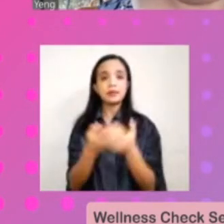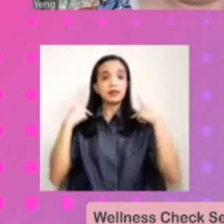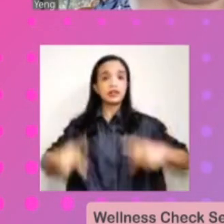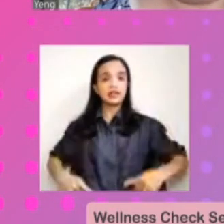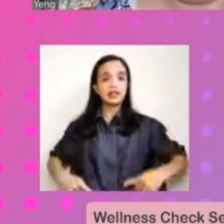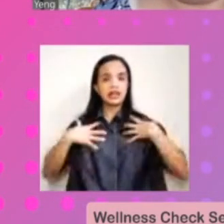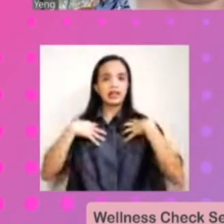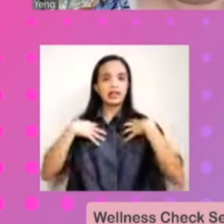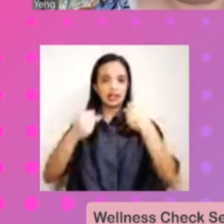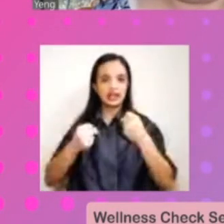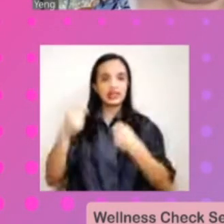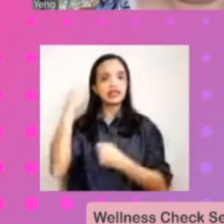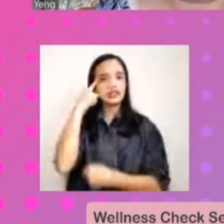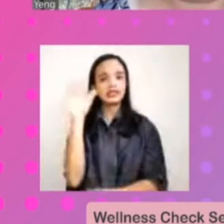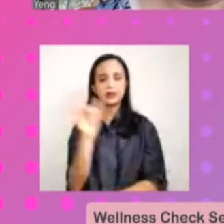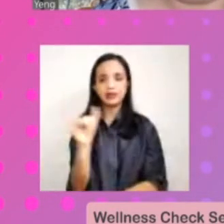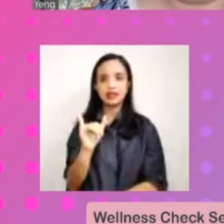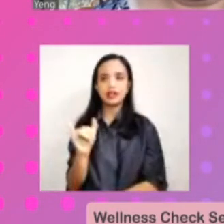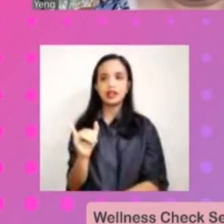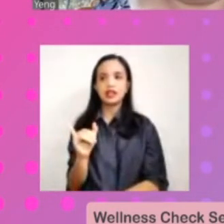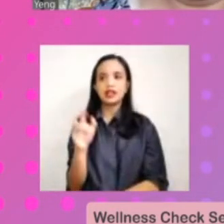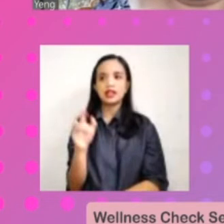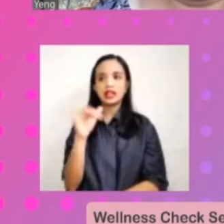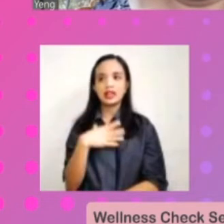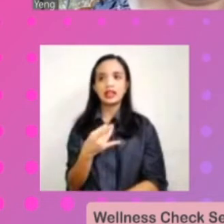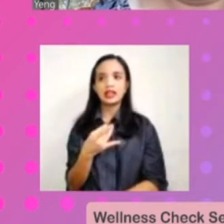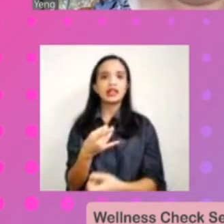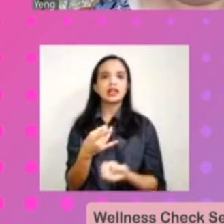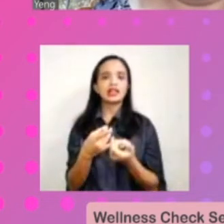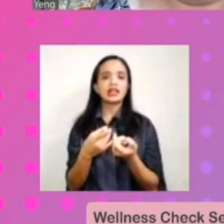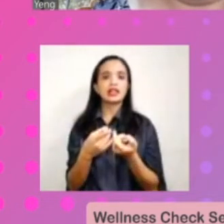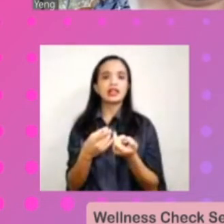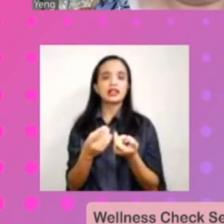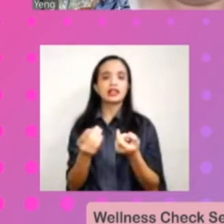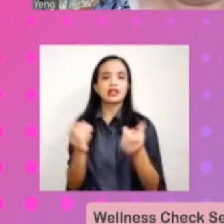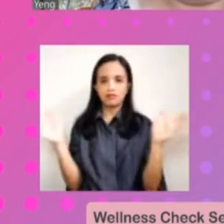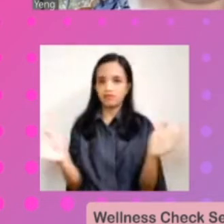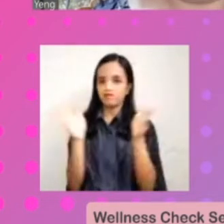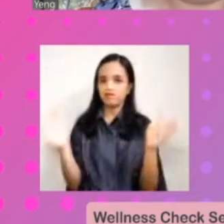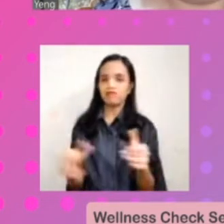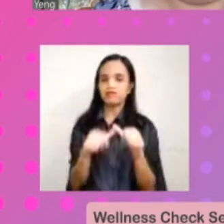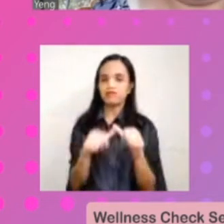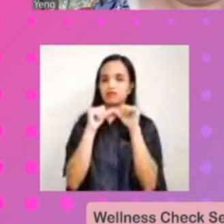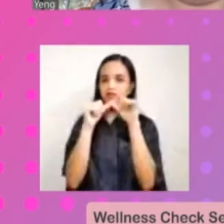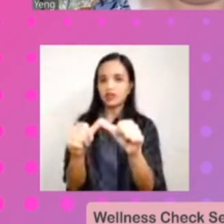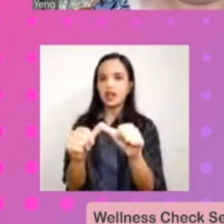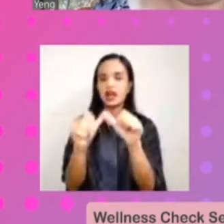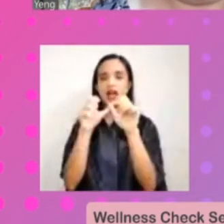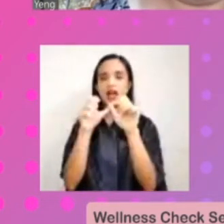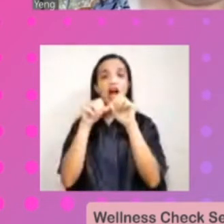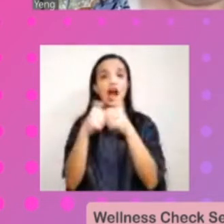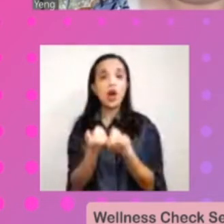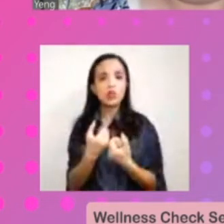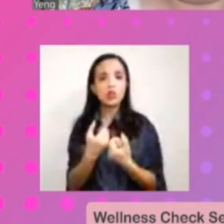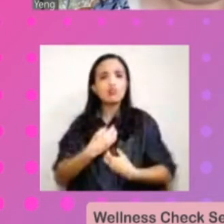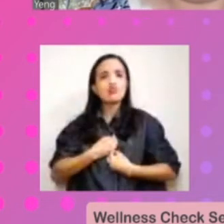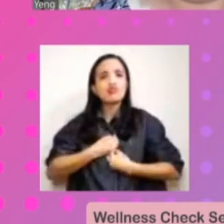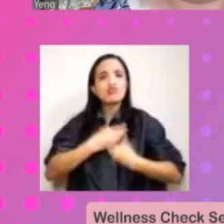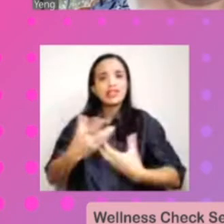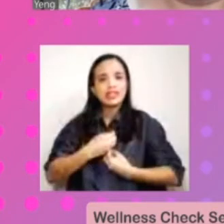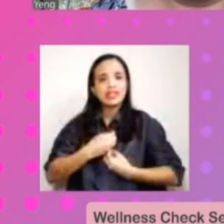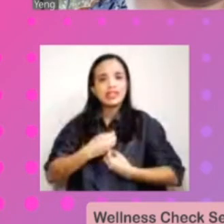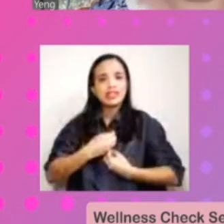through nutrition and exercise. Yes, exactly. And I think that exercise is also